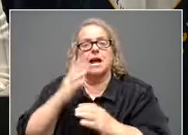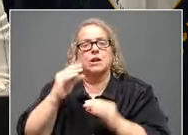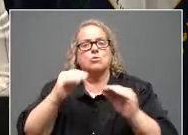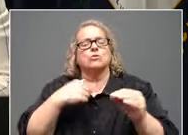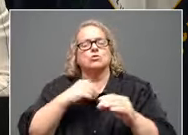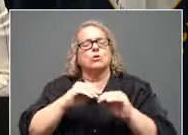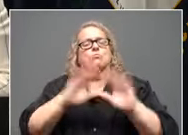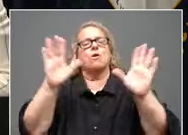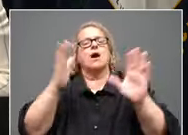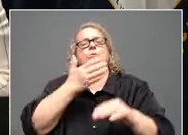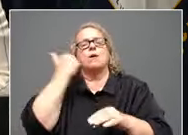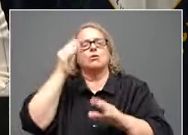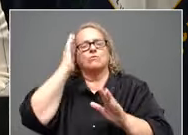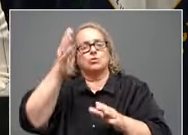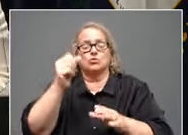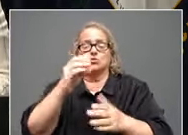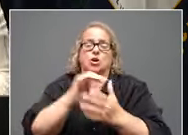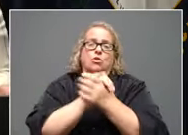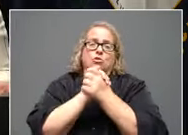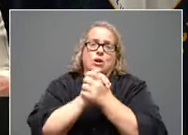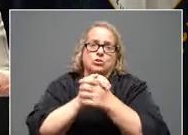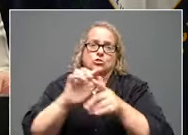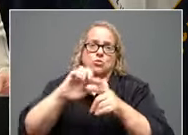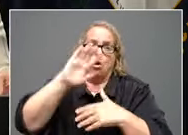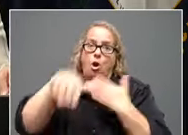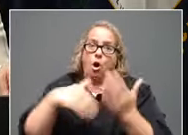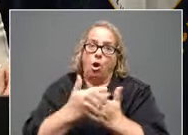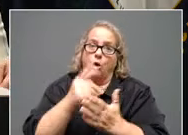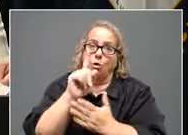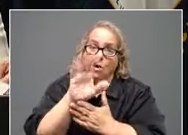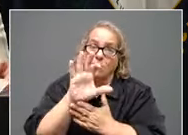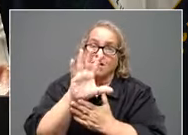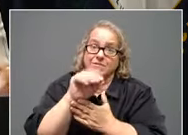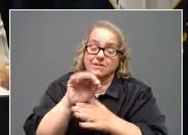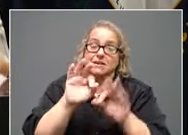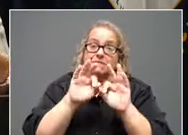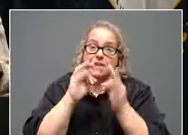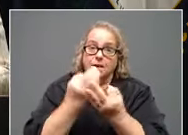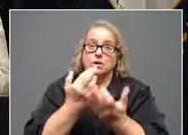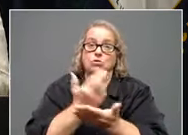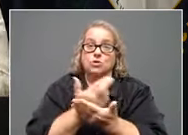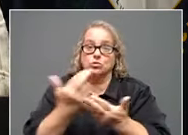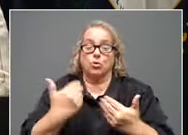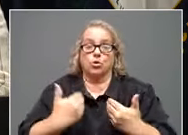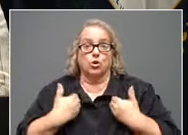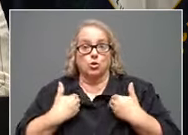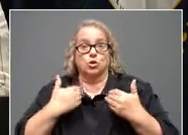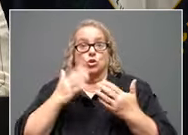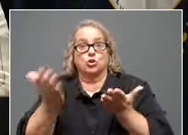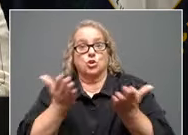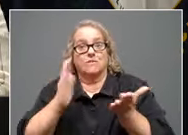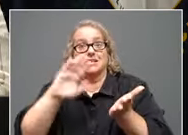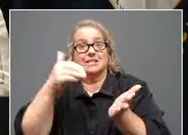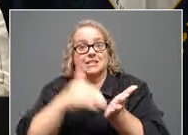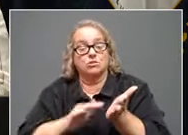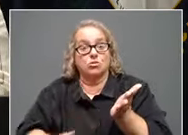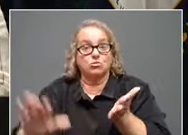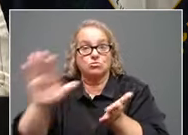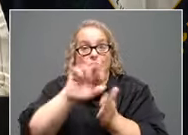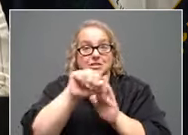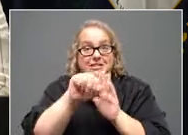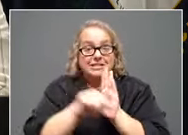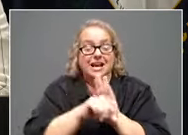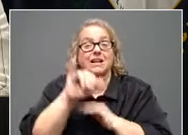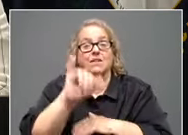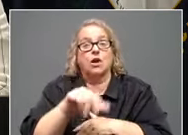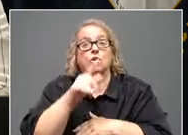to all 150 Family Resource Youth Service Centers across the state who were